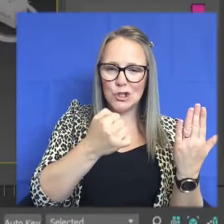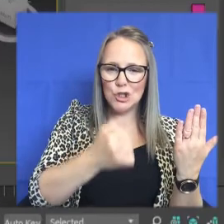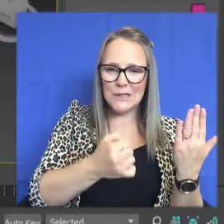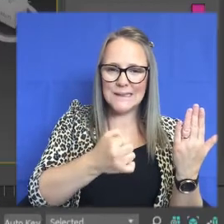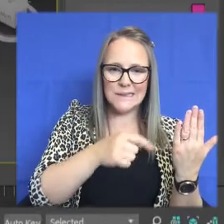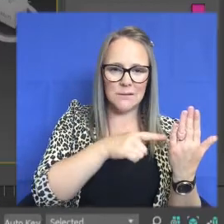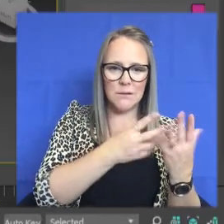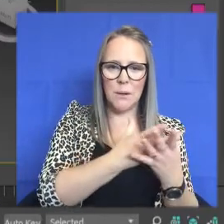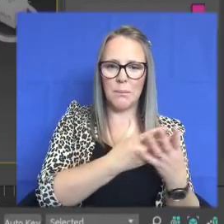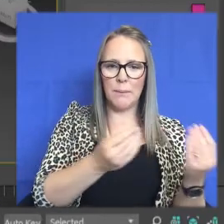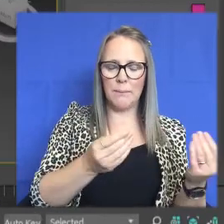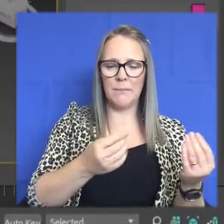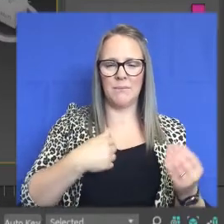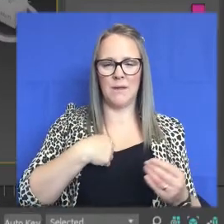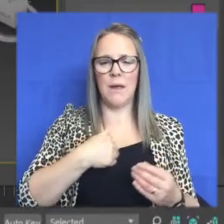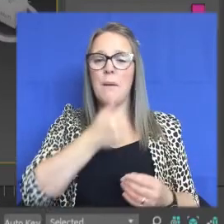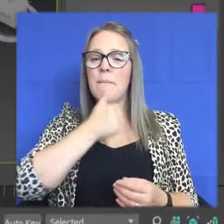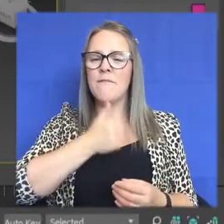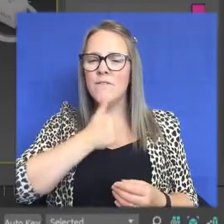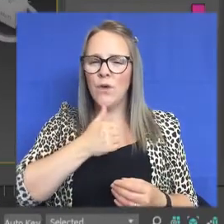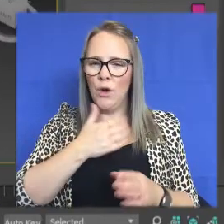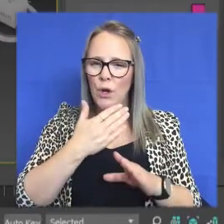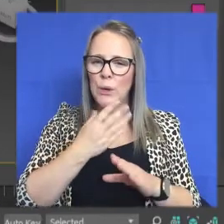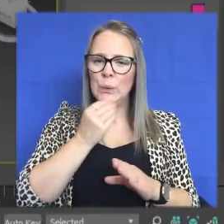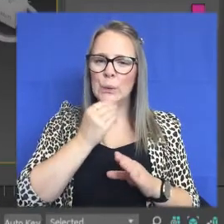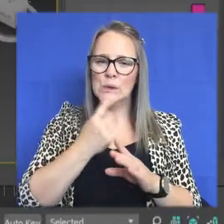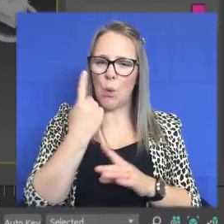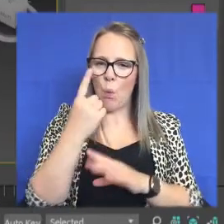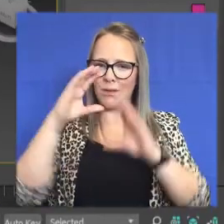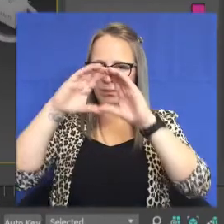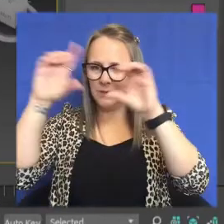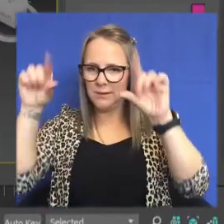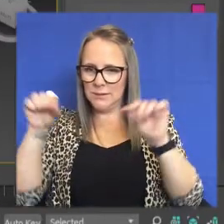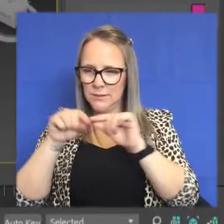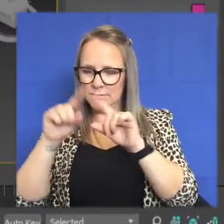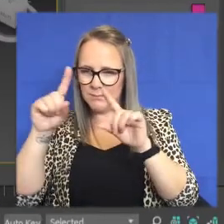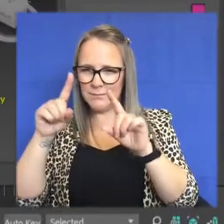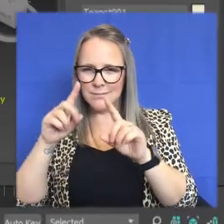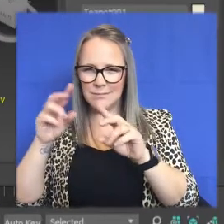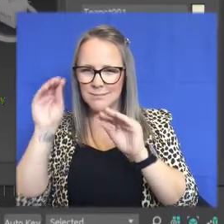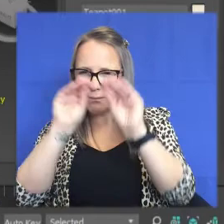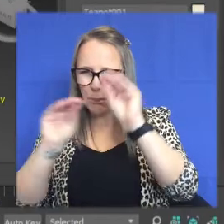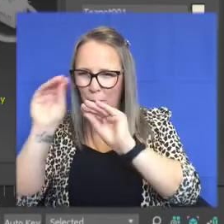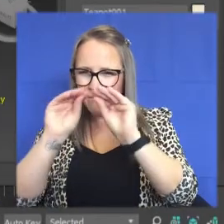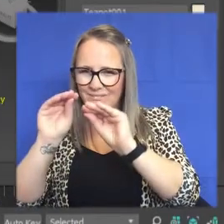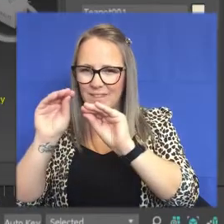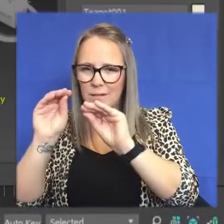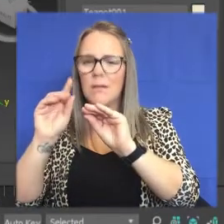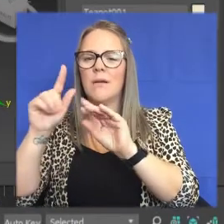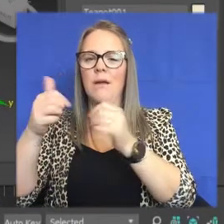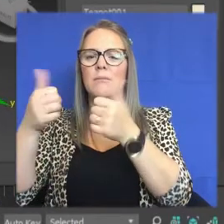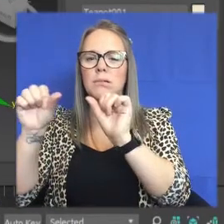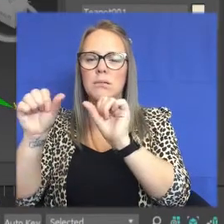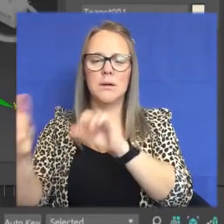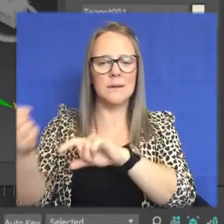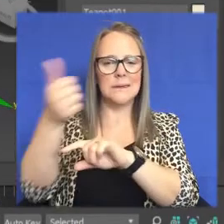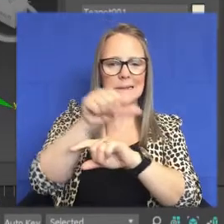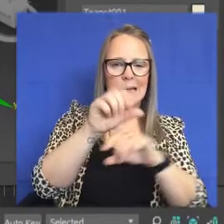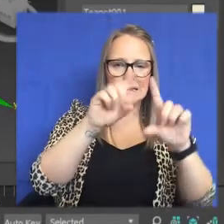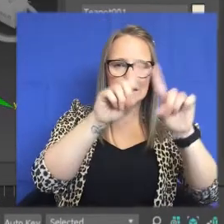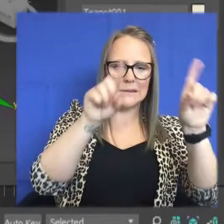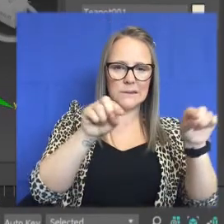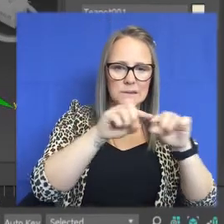viewport at a time because I find it easier just to kind of get everything set up. Move to another viewport, rearrange them,